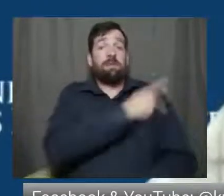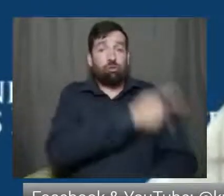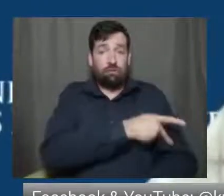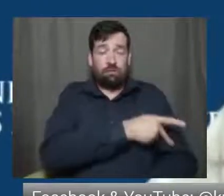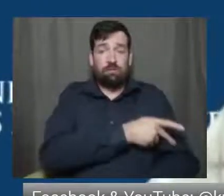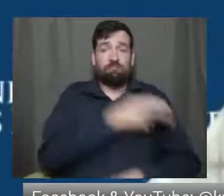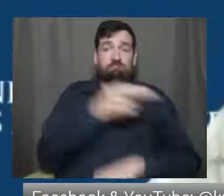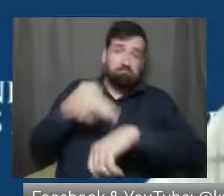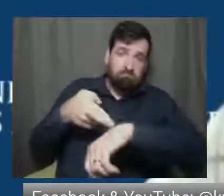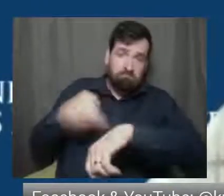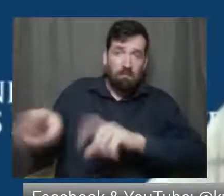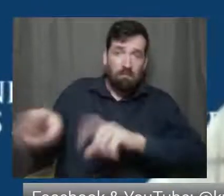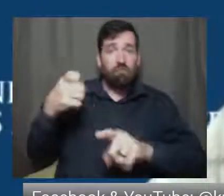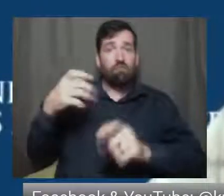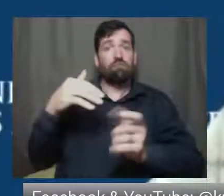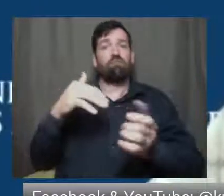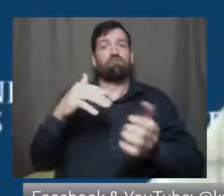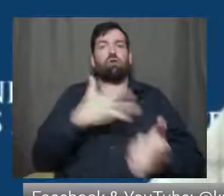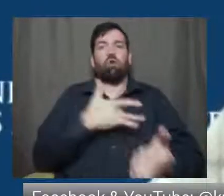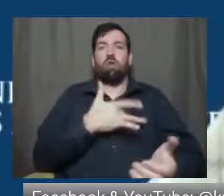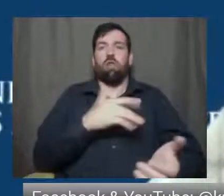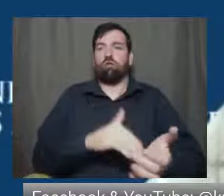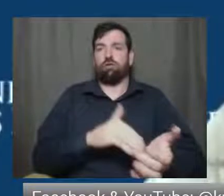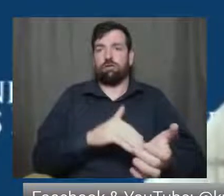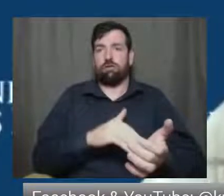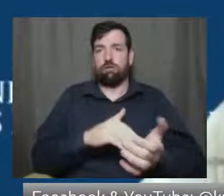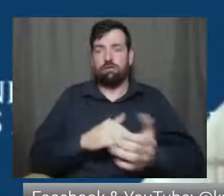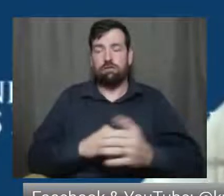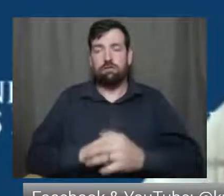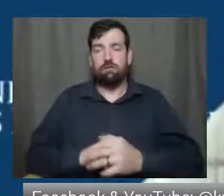the cardiologist for the